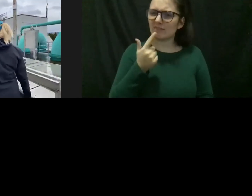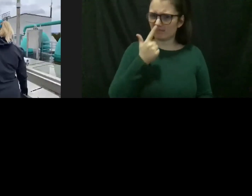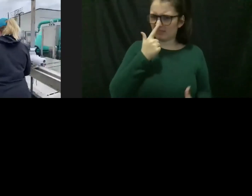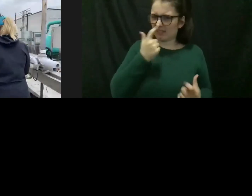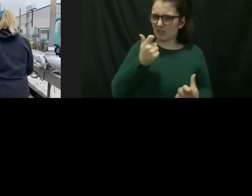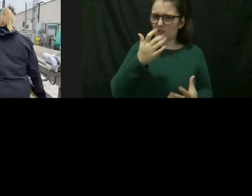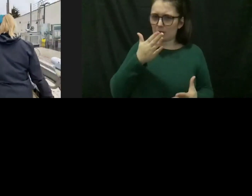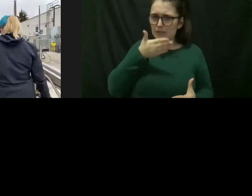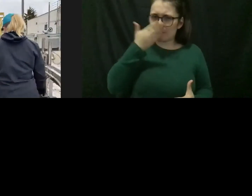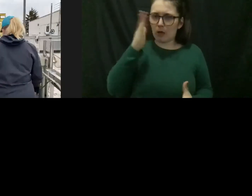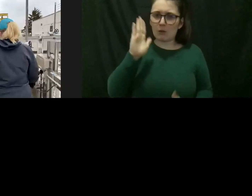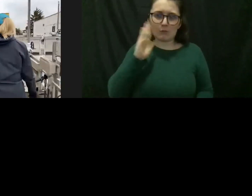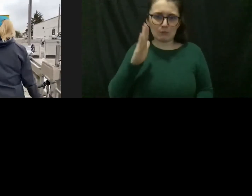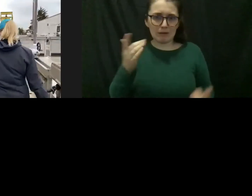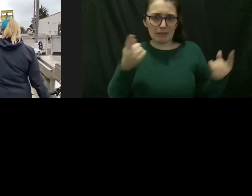smells happening.